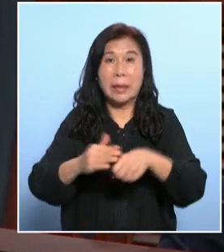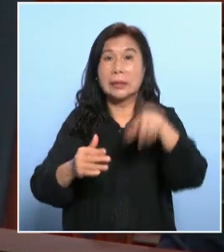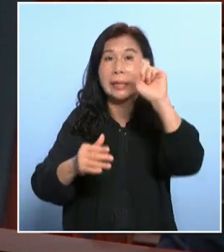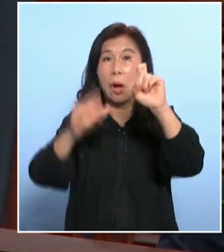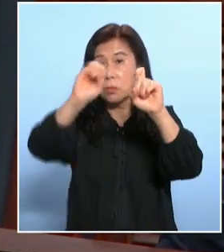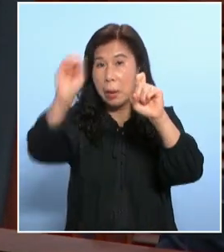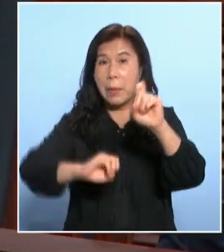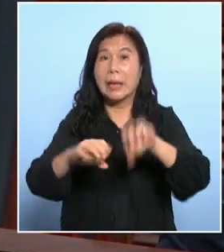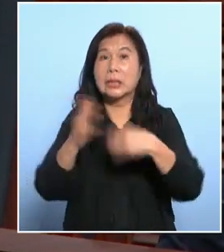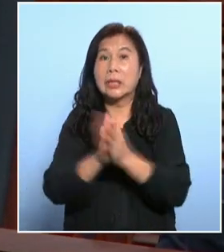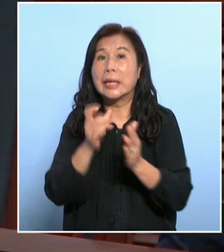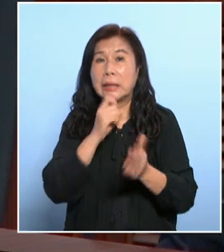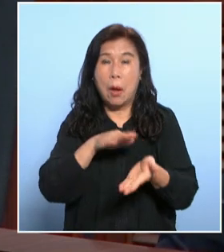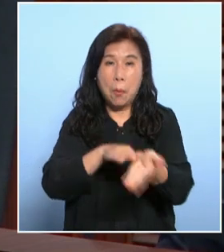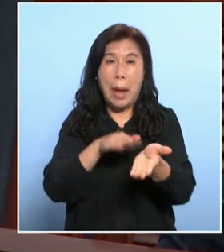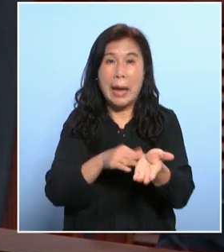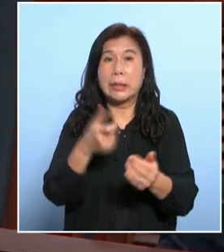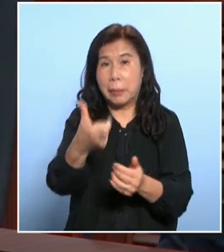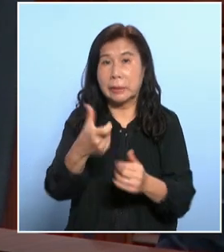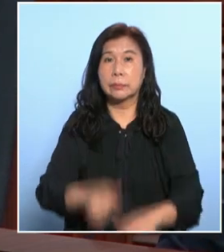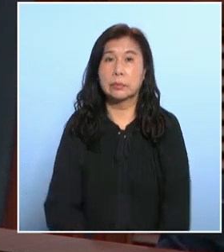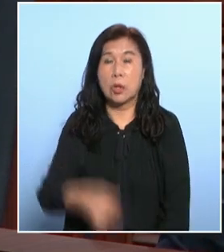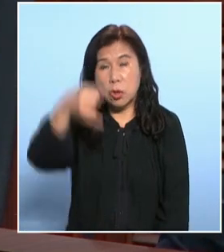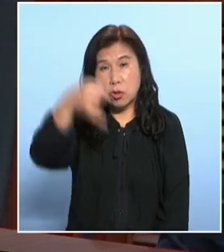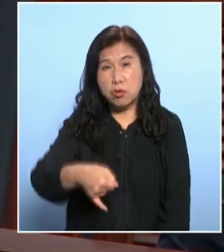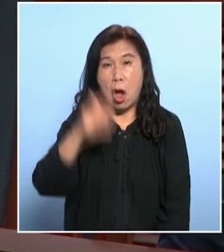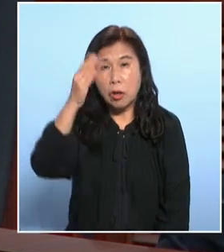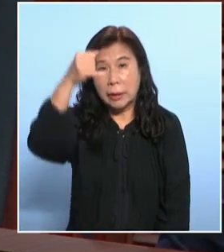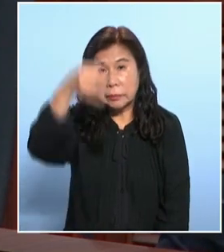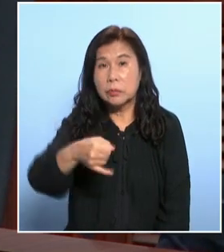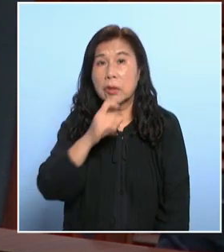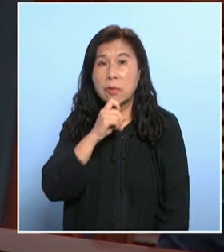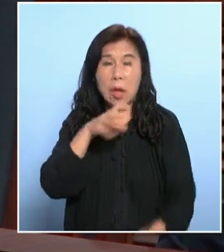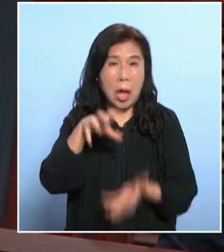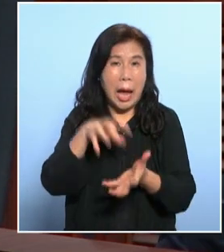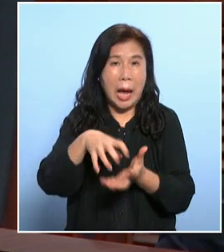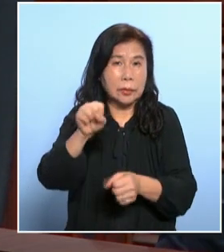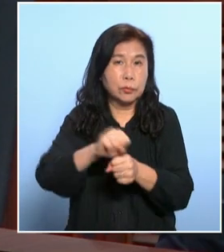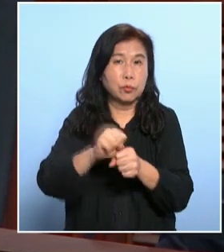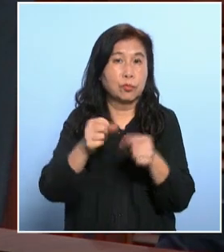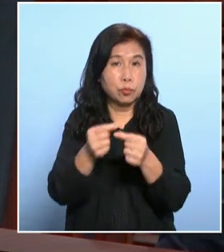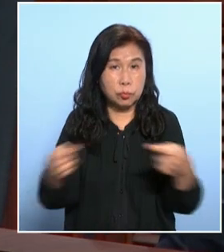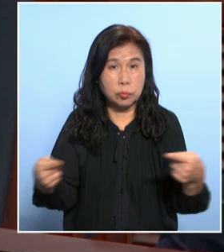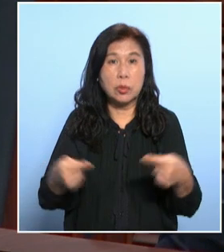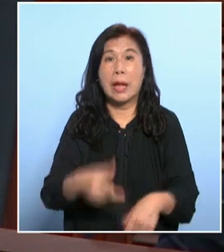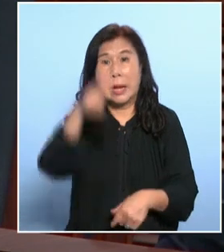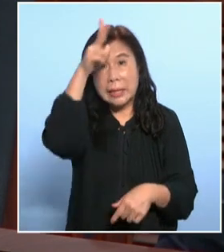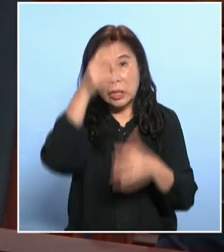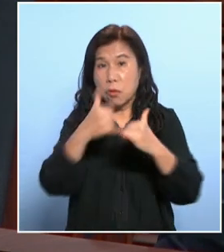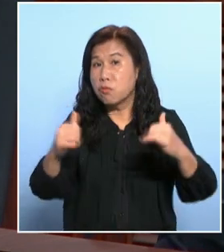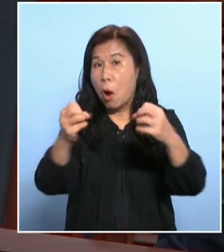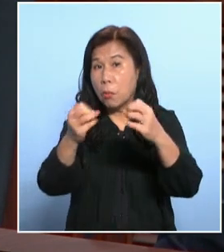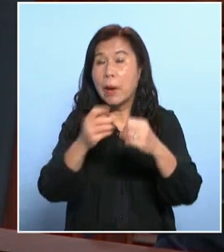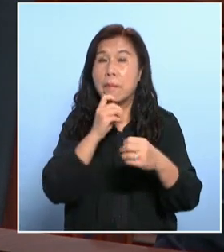The government subsidized 90% of the healthcare charges.